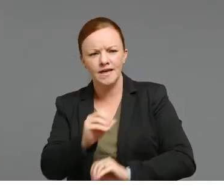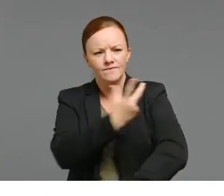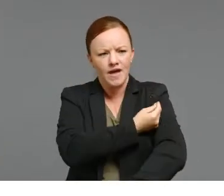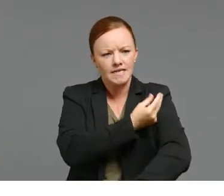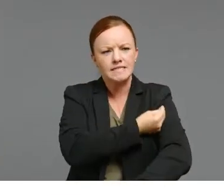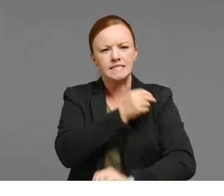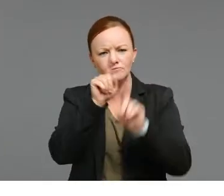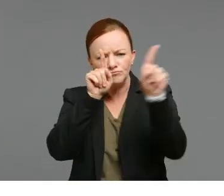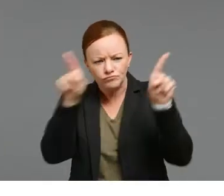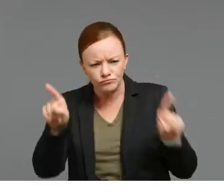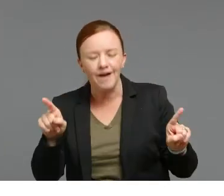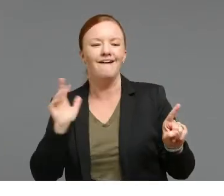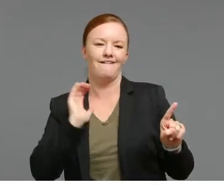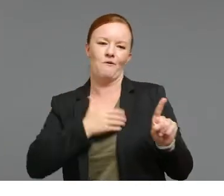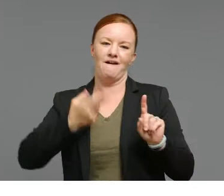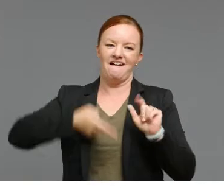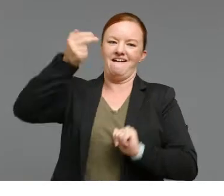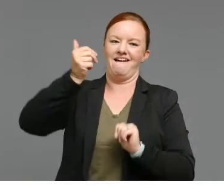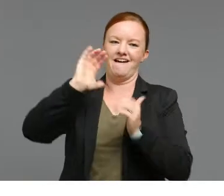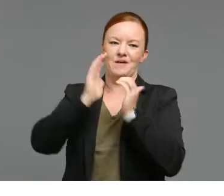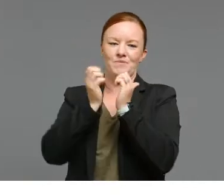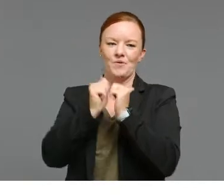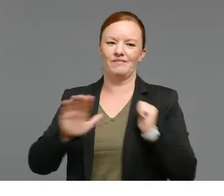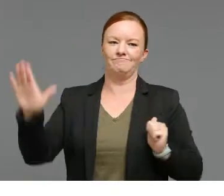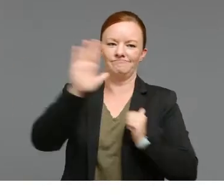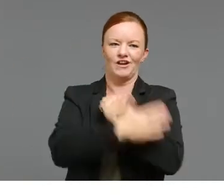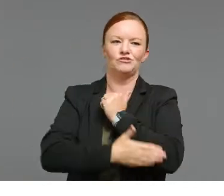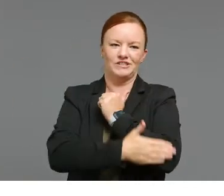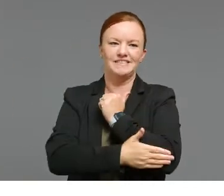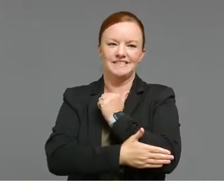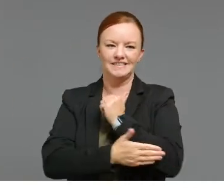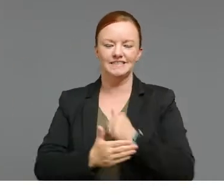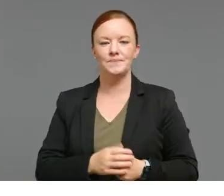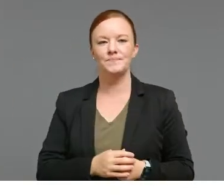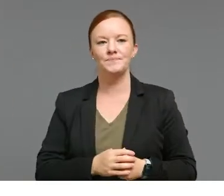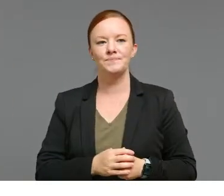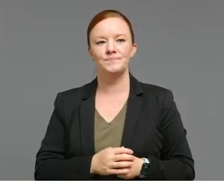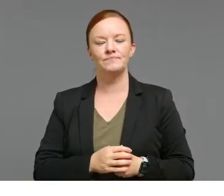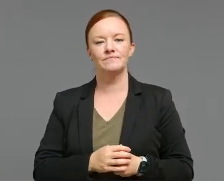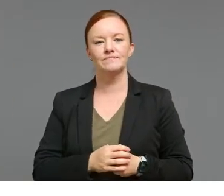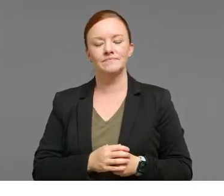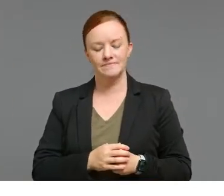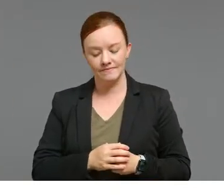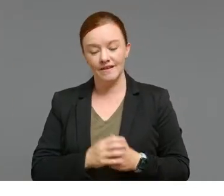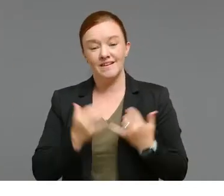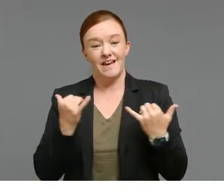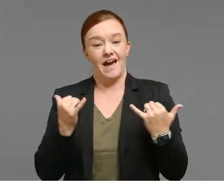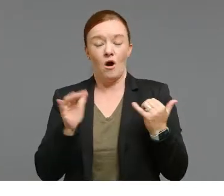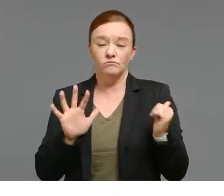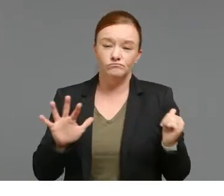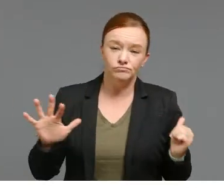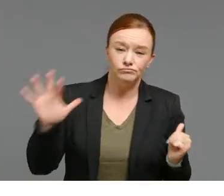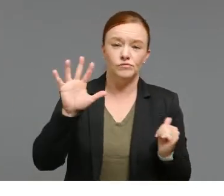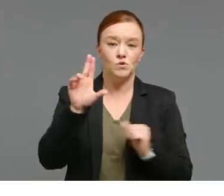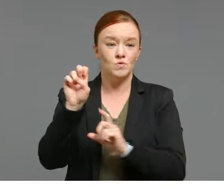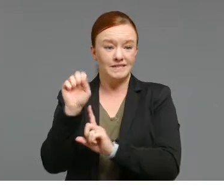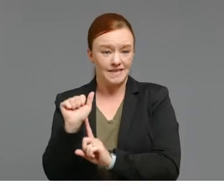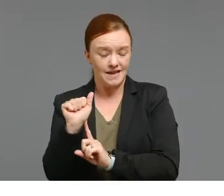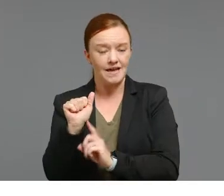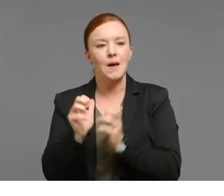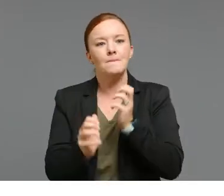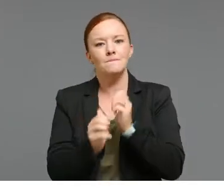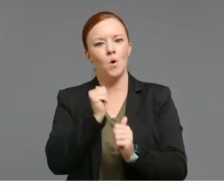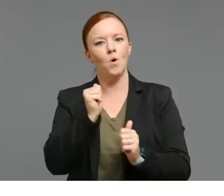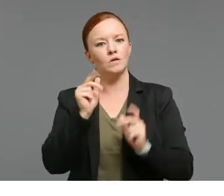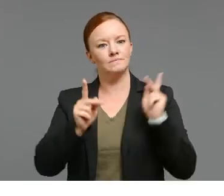the nation. Nationwide, most residents now have a vaccination site located within 5 miles of their residence.